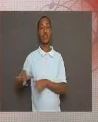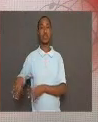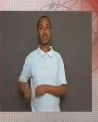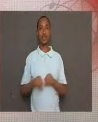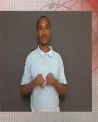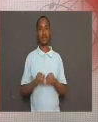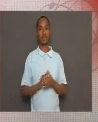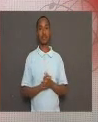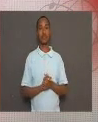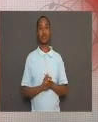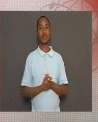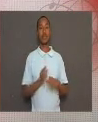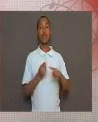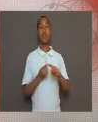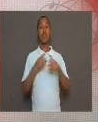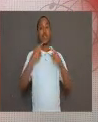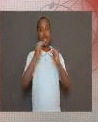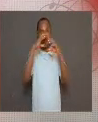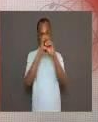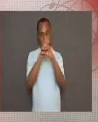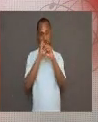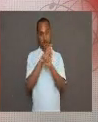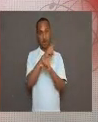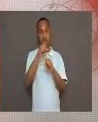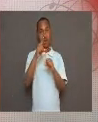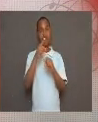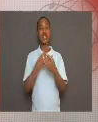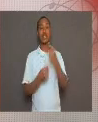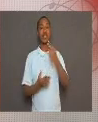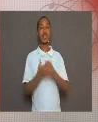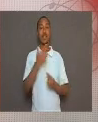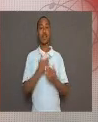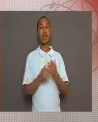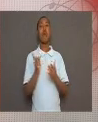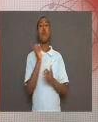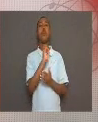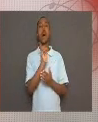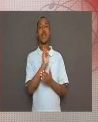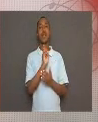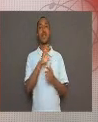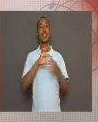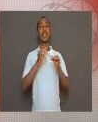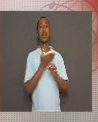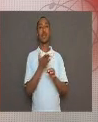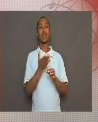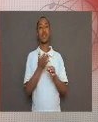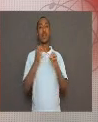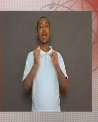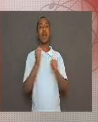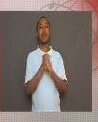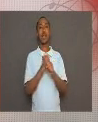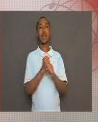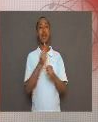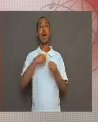Students, from the experiments we have discussed, what statements can we make about